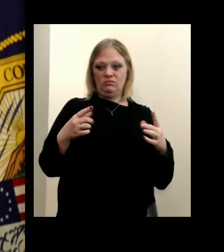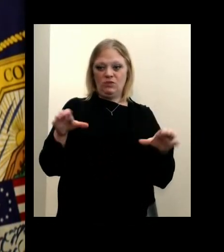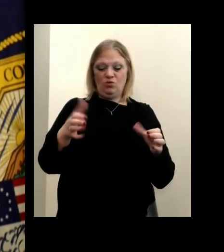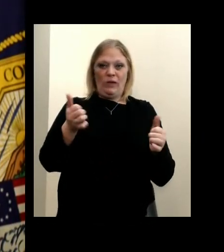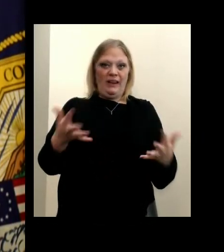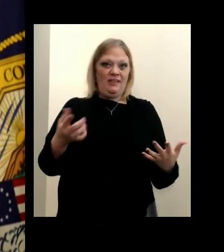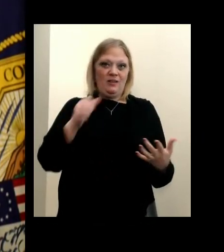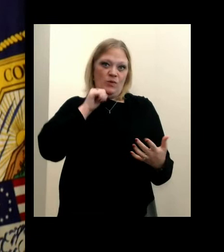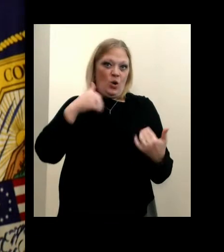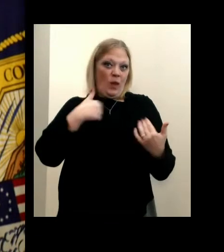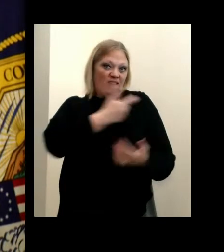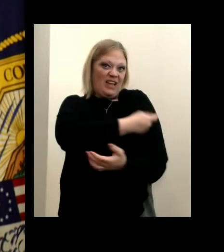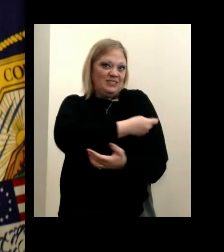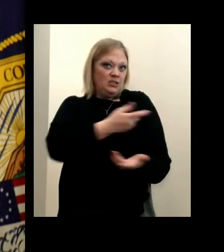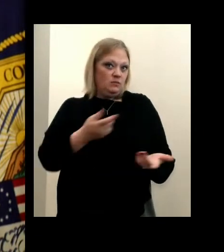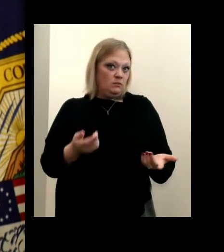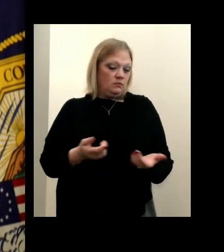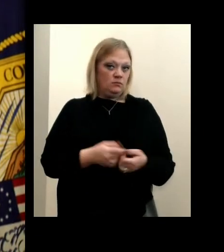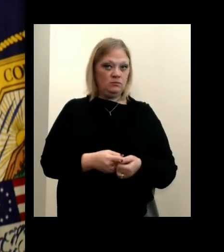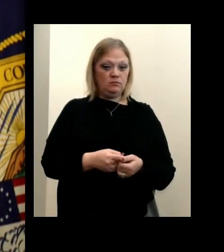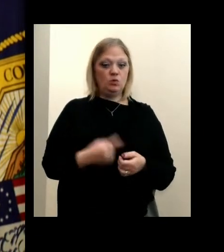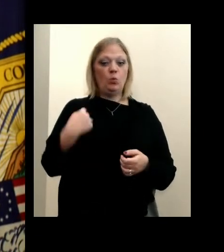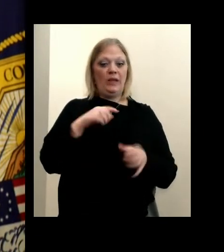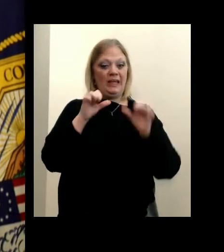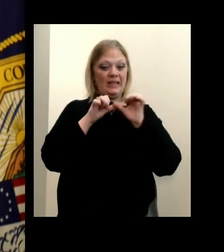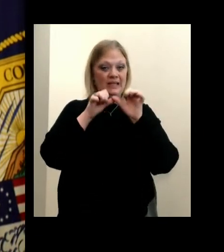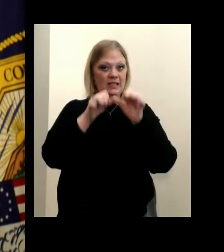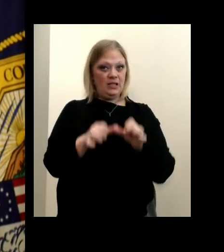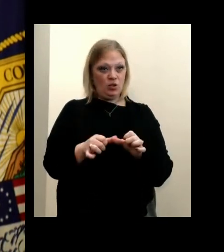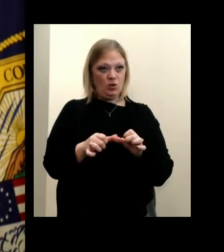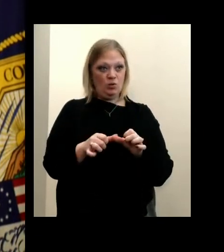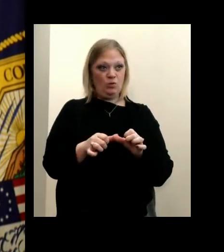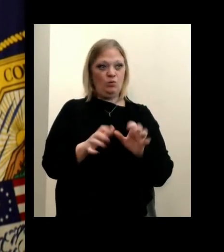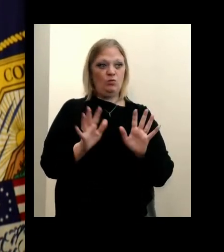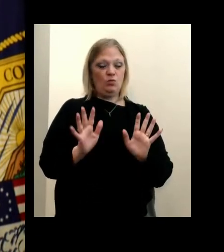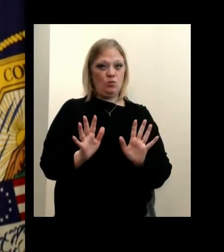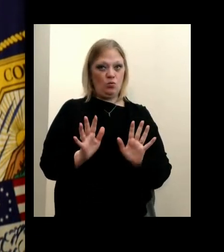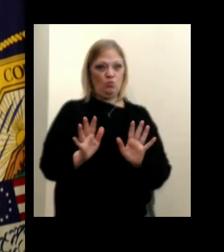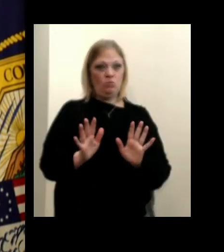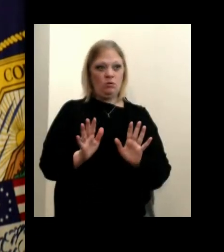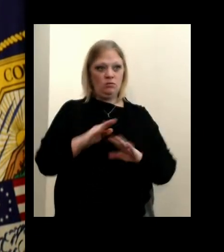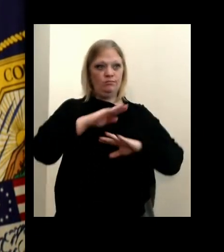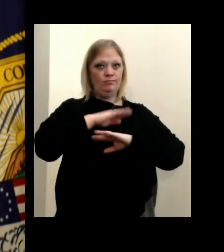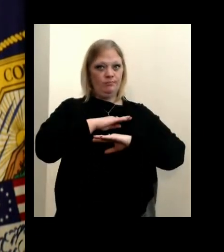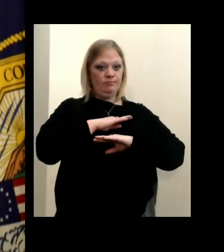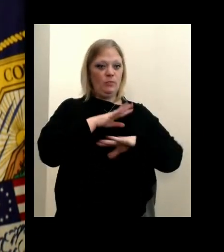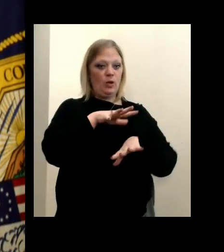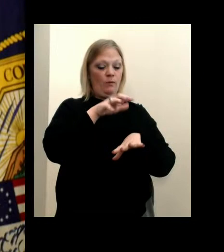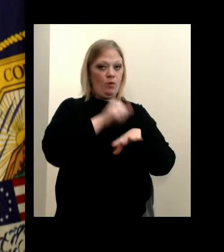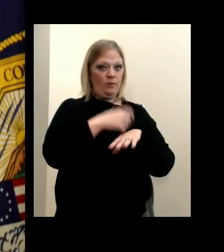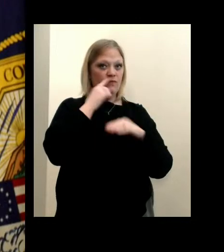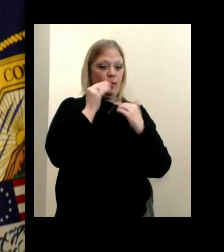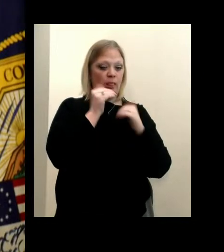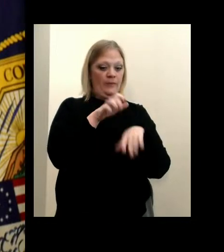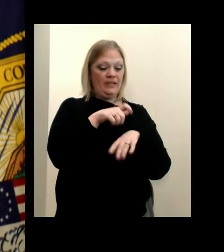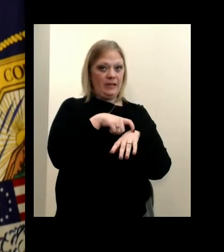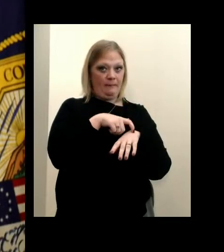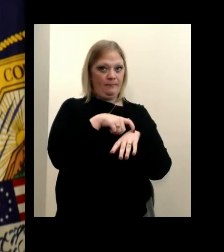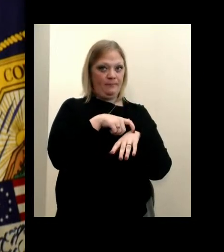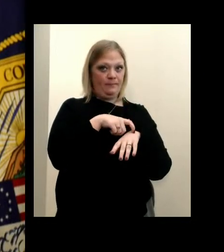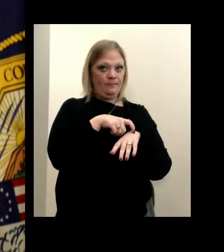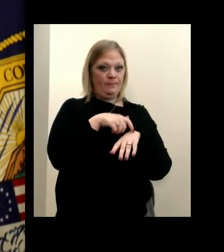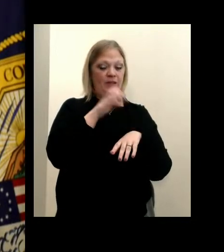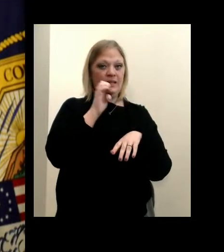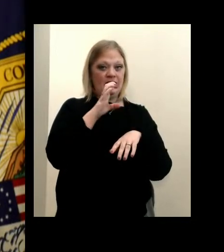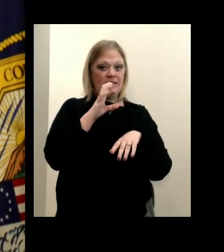vaccines. So we are continuing to meet the appointments for those limited times that we announced at ECC